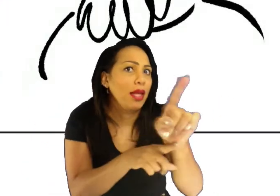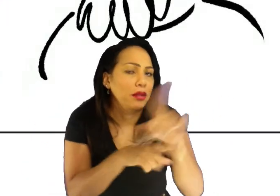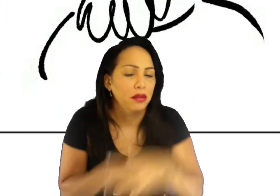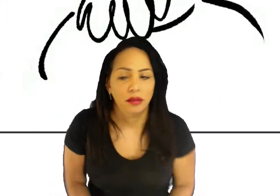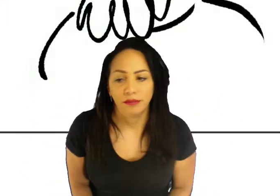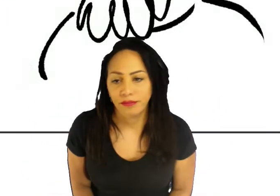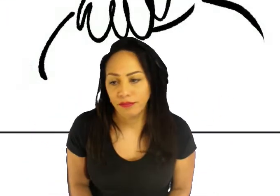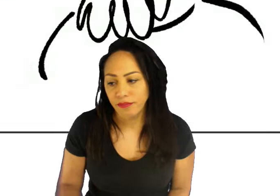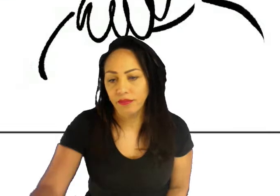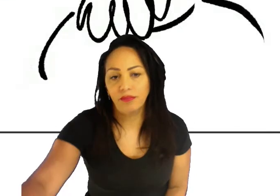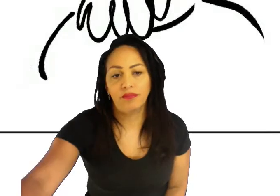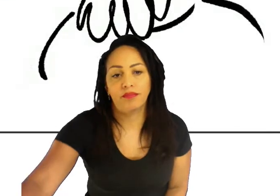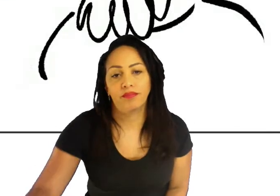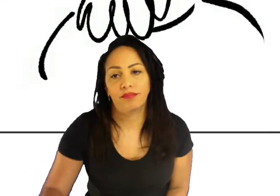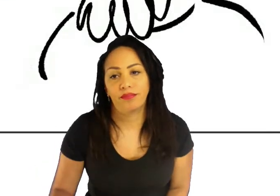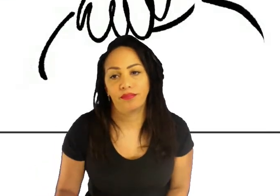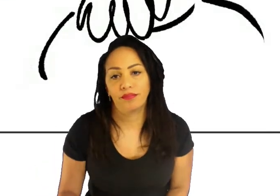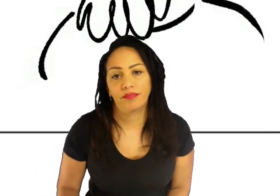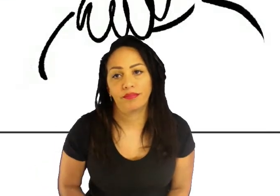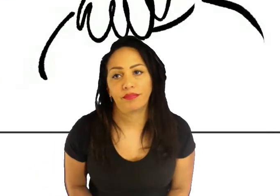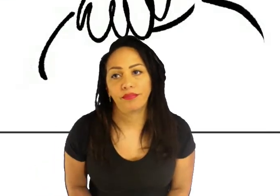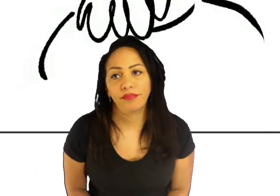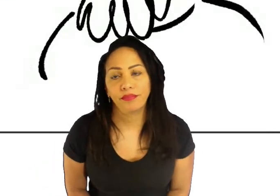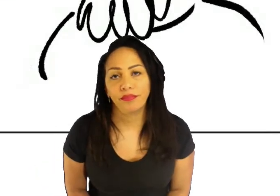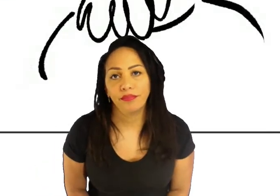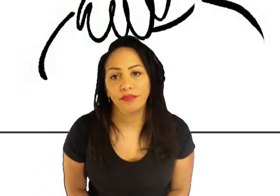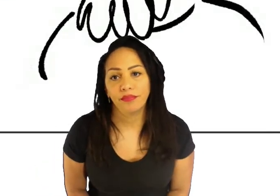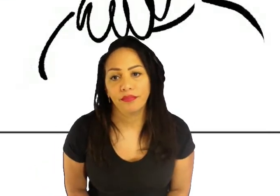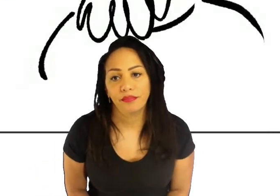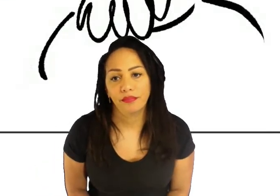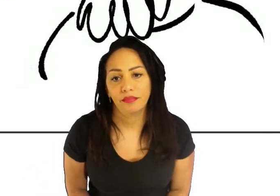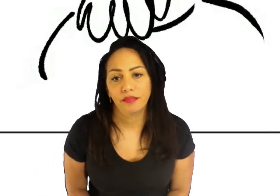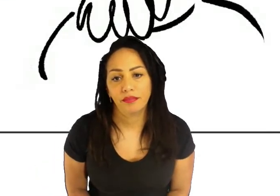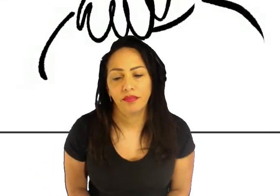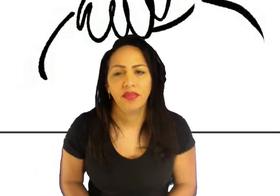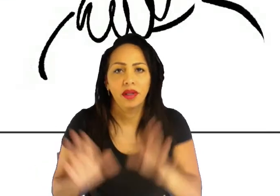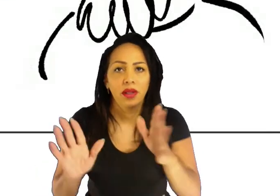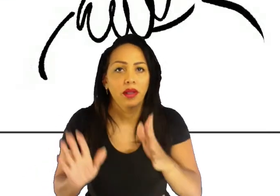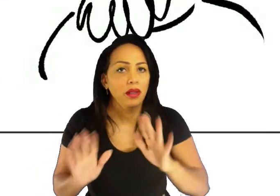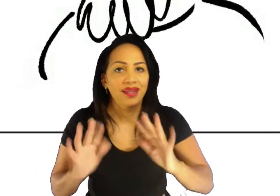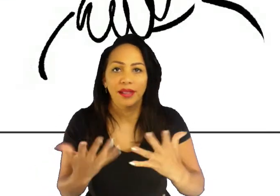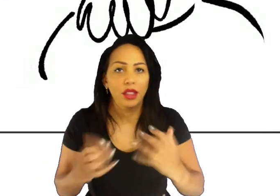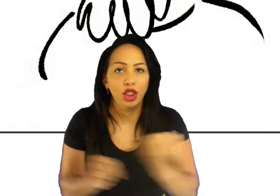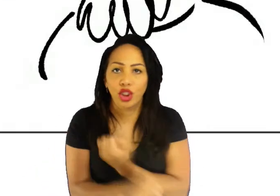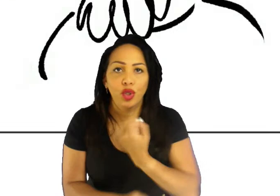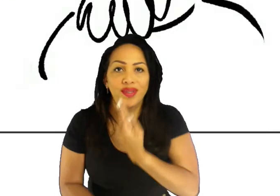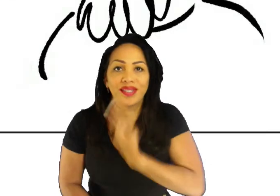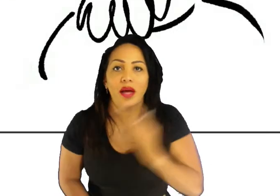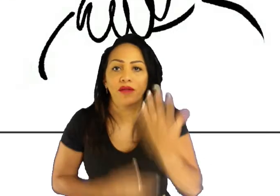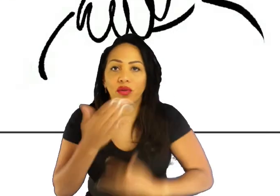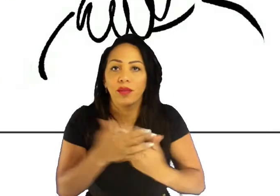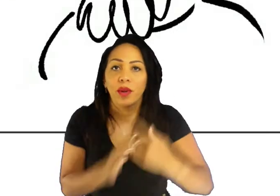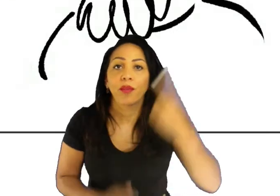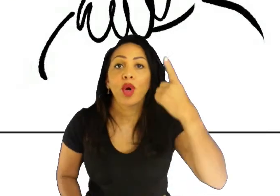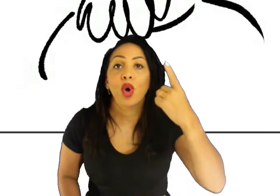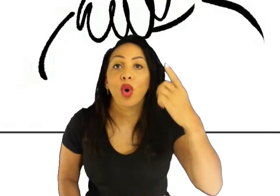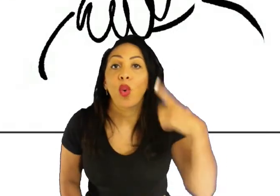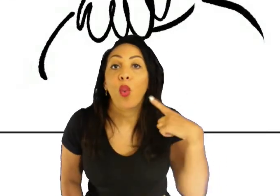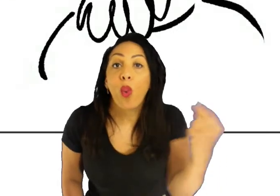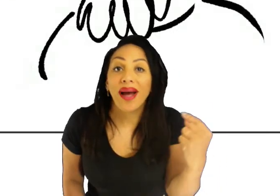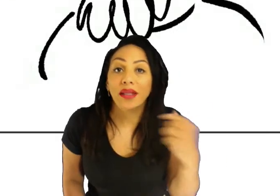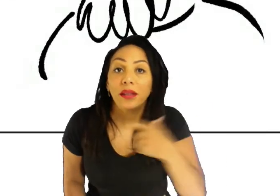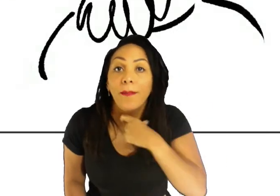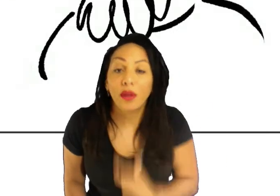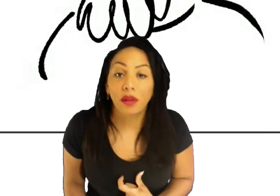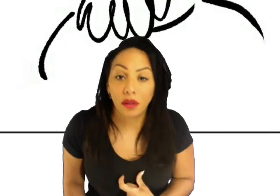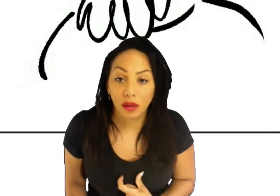Before we get any further, I didn't do a self-description, so I am a white person with a yellow